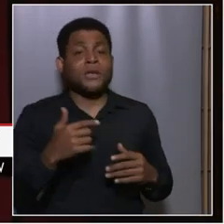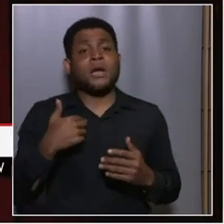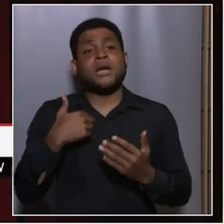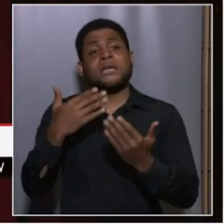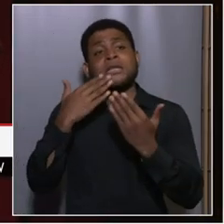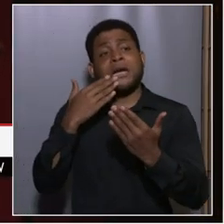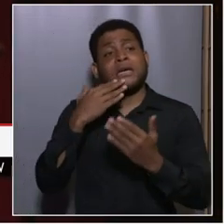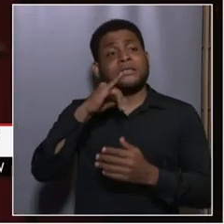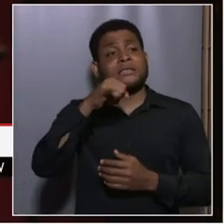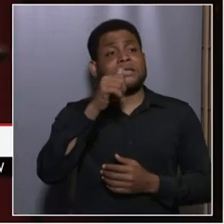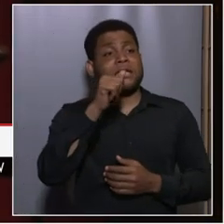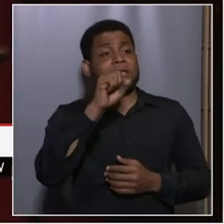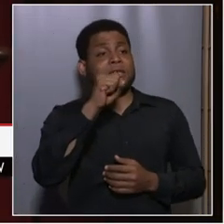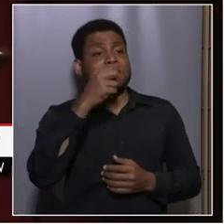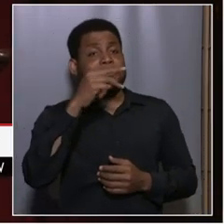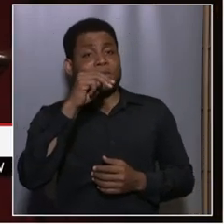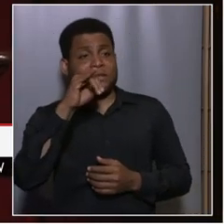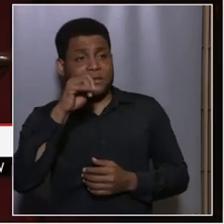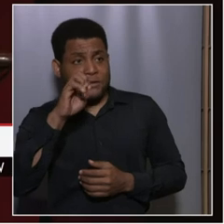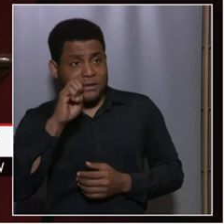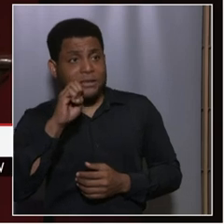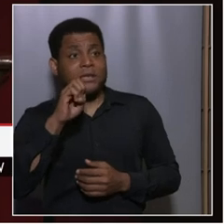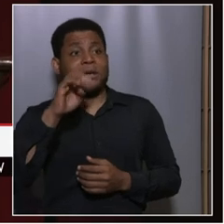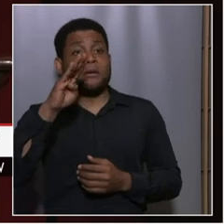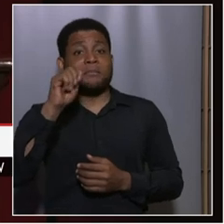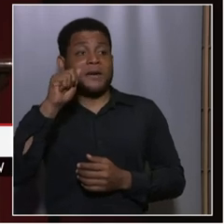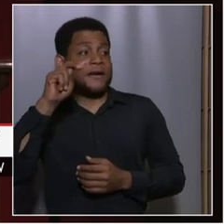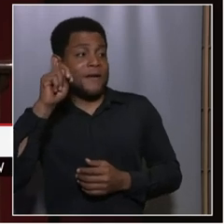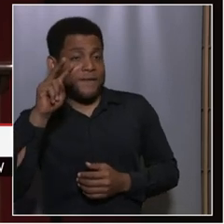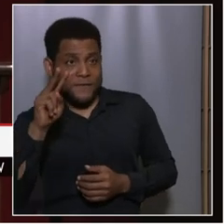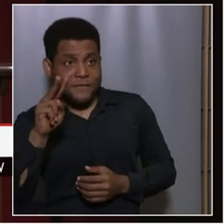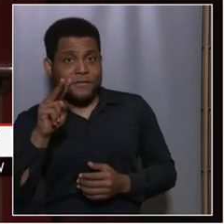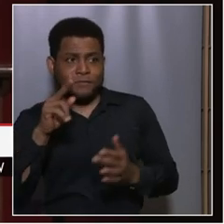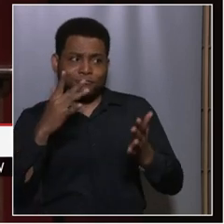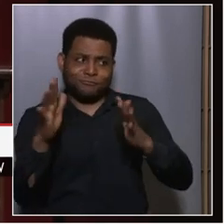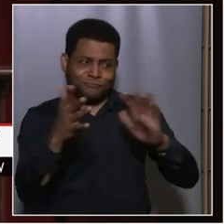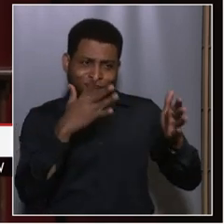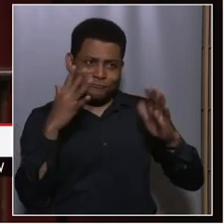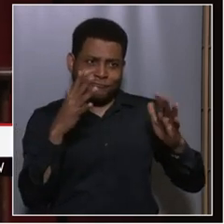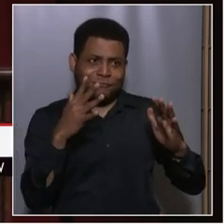here for her leadership.